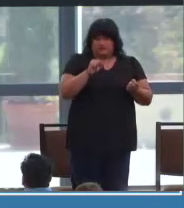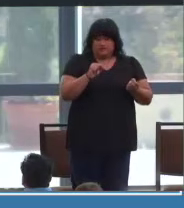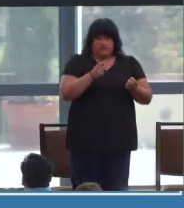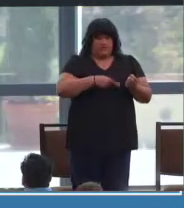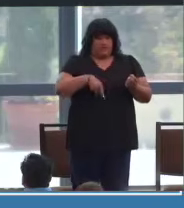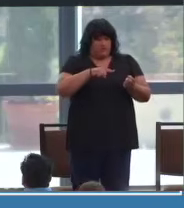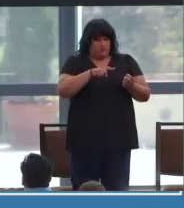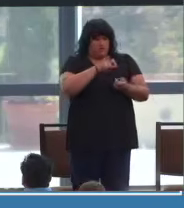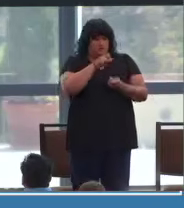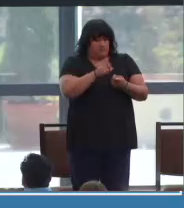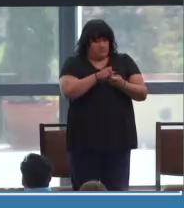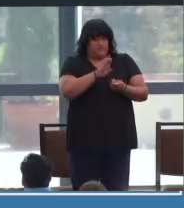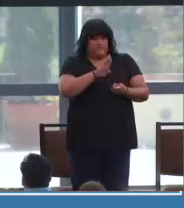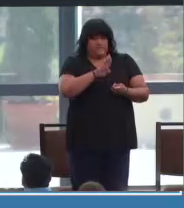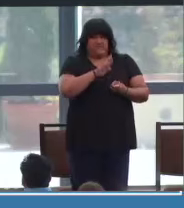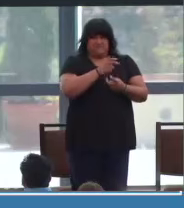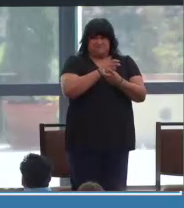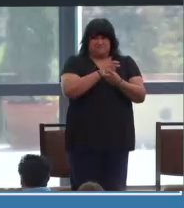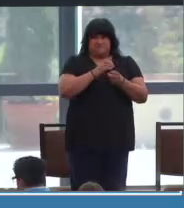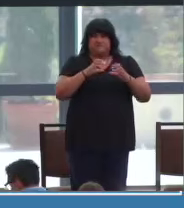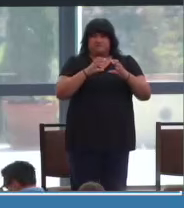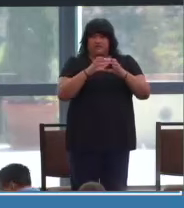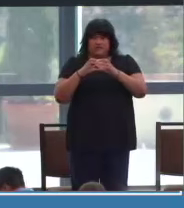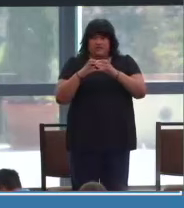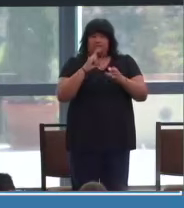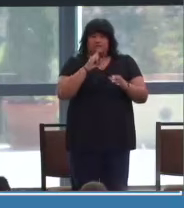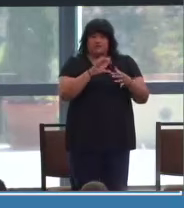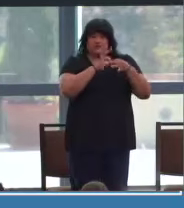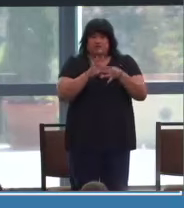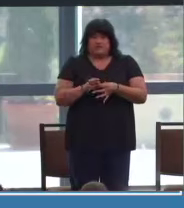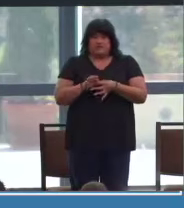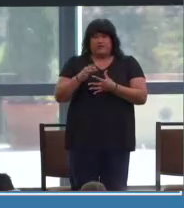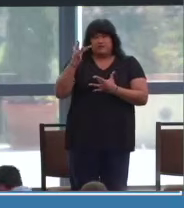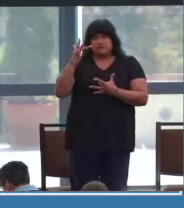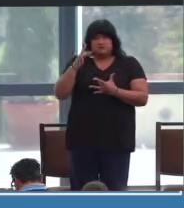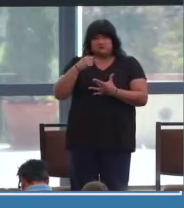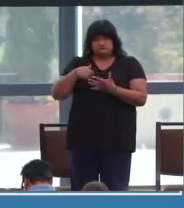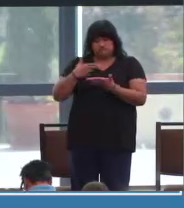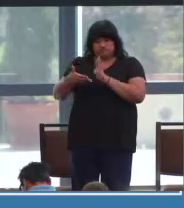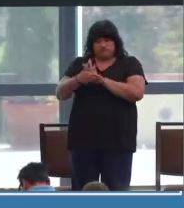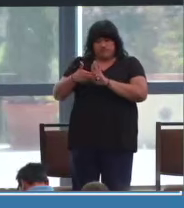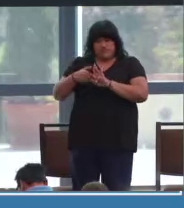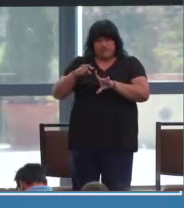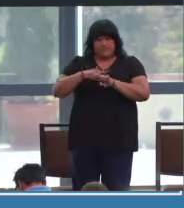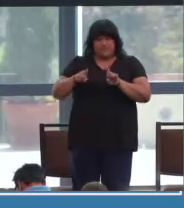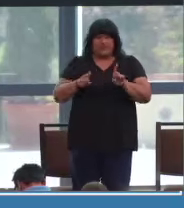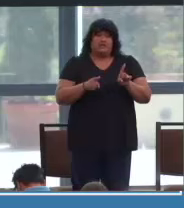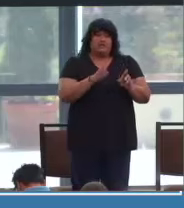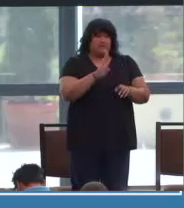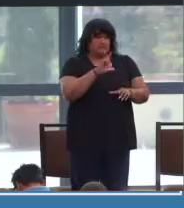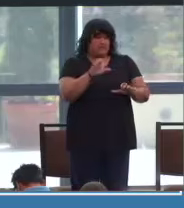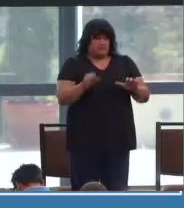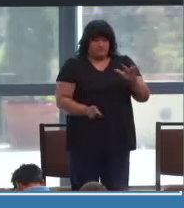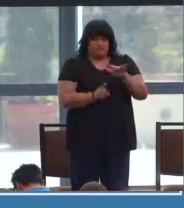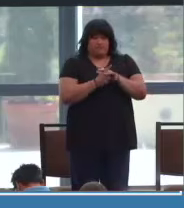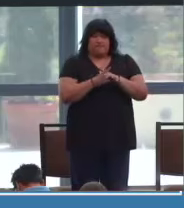subsets of B cells that are associated with pathogenesis remain low, but the returning B cells are primarily these naive and